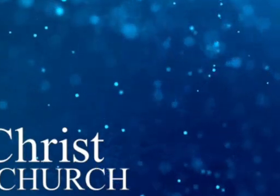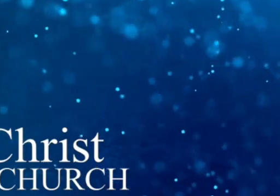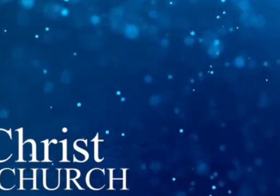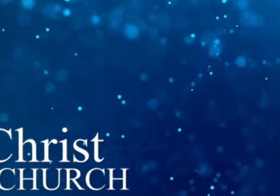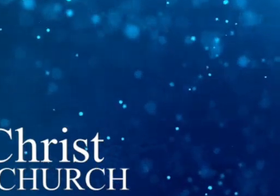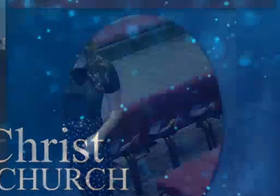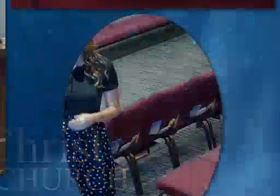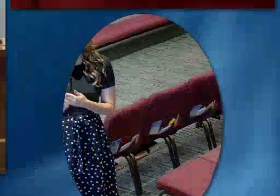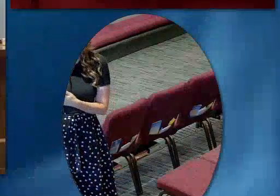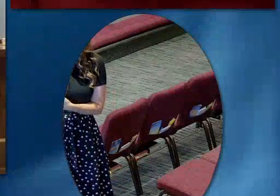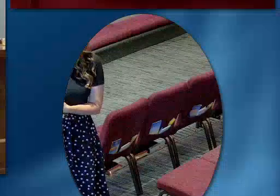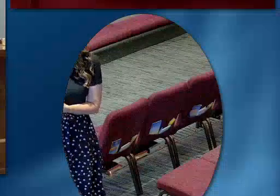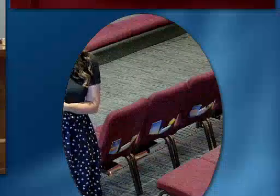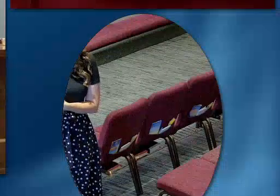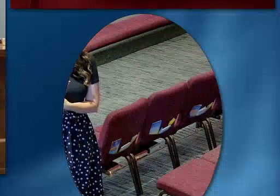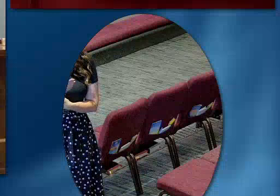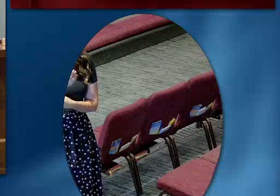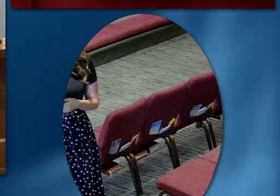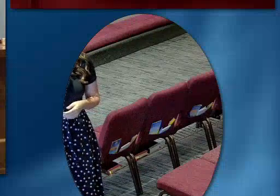Good morning.